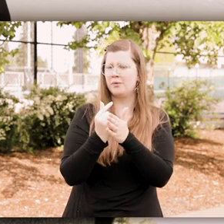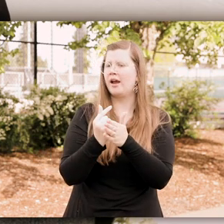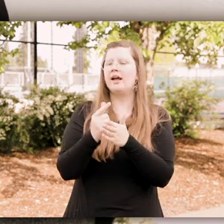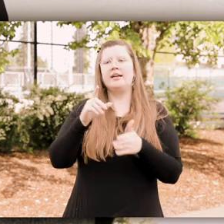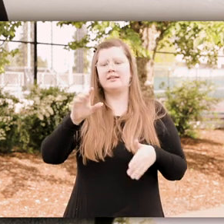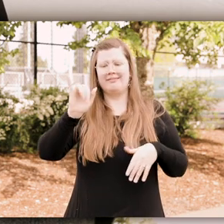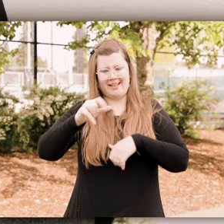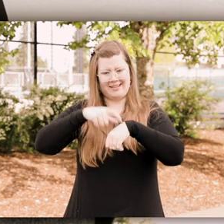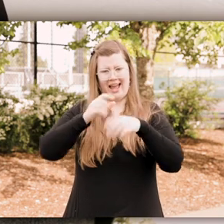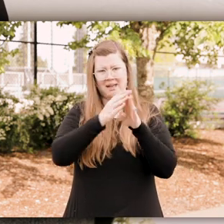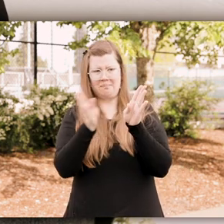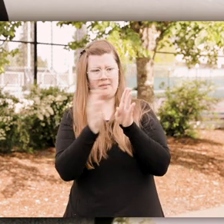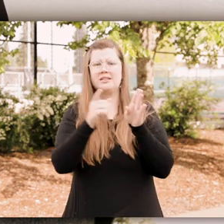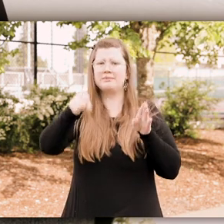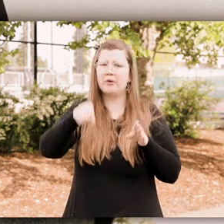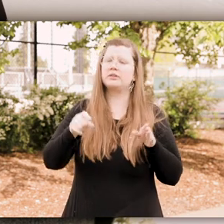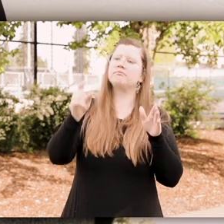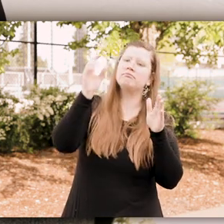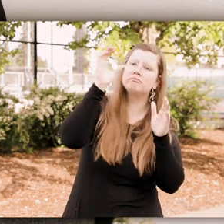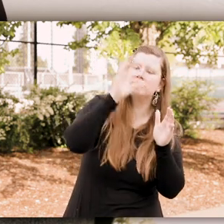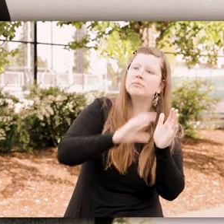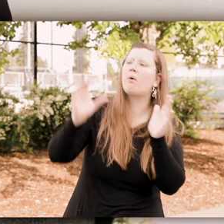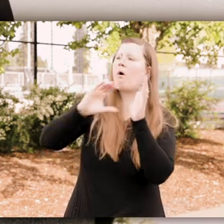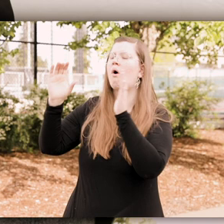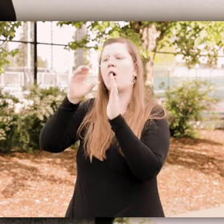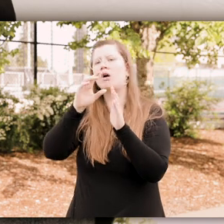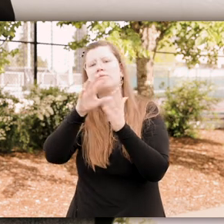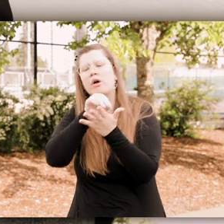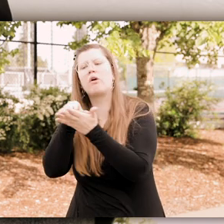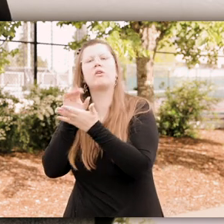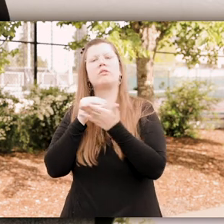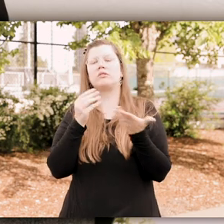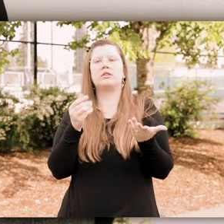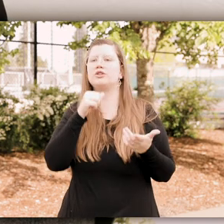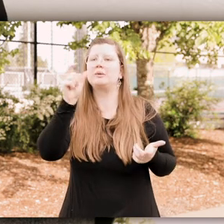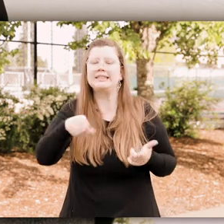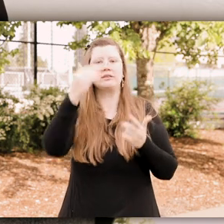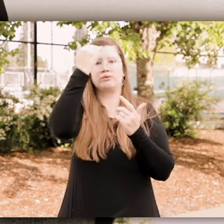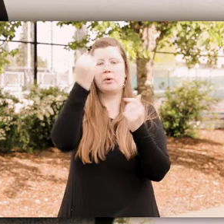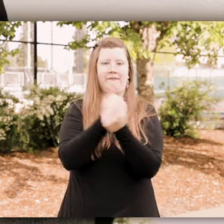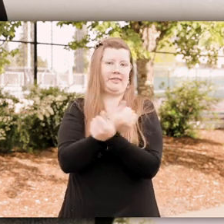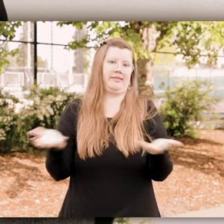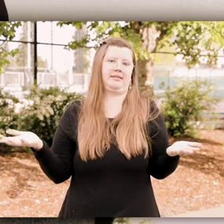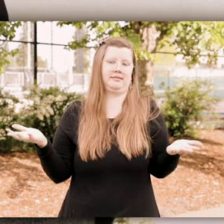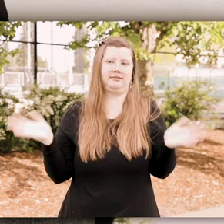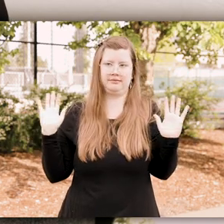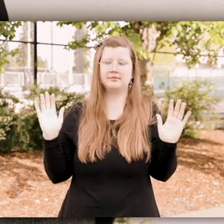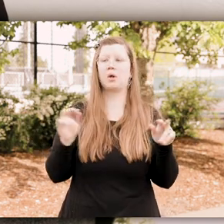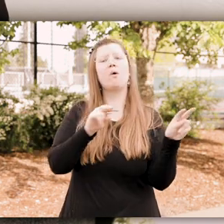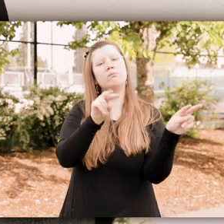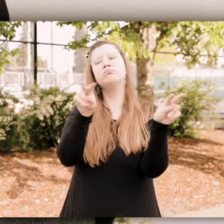You're simply not supposed to know everything yet, so look around. Use your time to take the road less traveled.